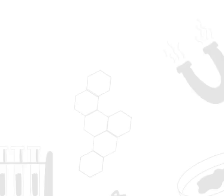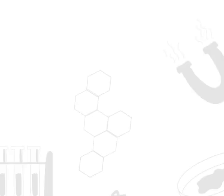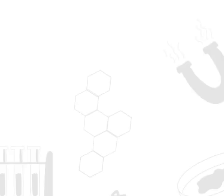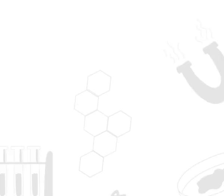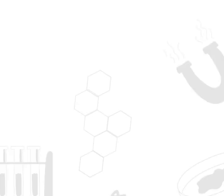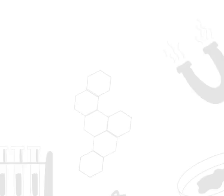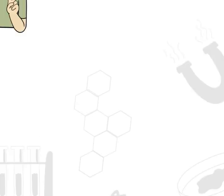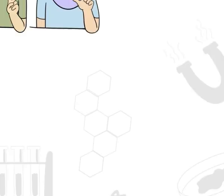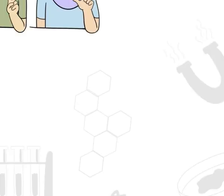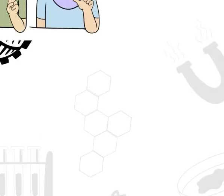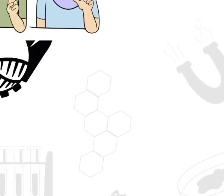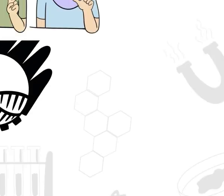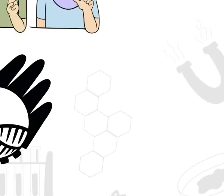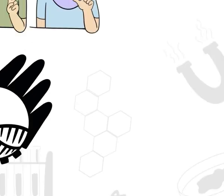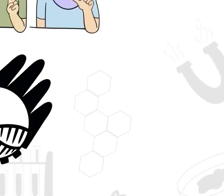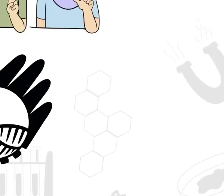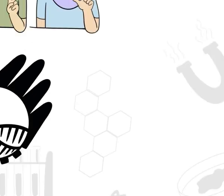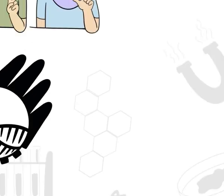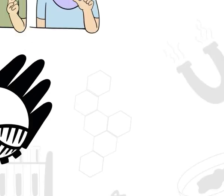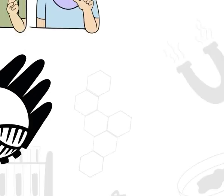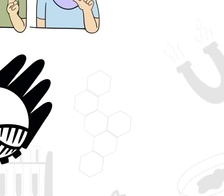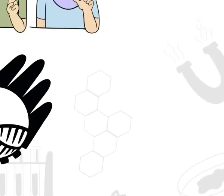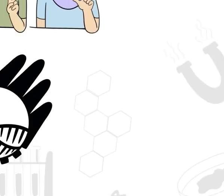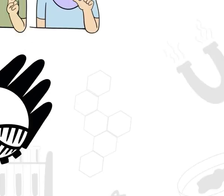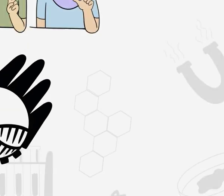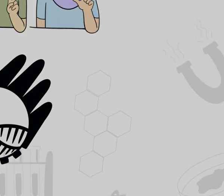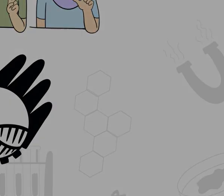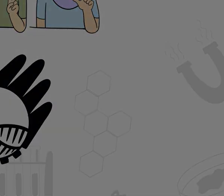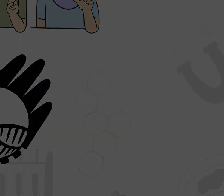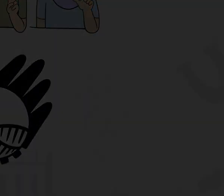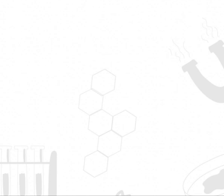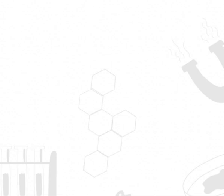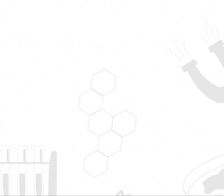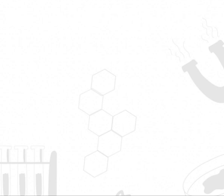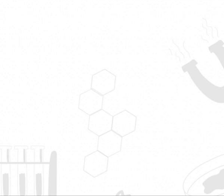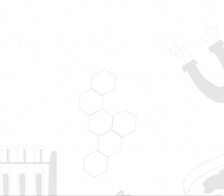Welcome to ISL Enabled Virtual Lab of CSIR.